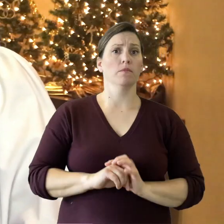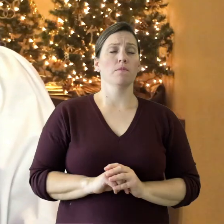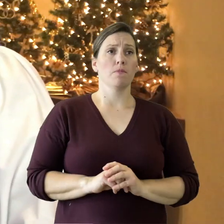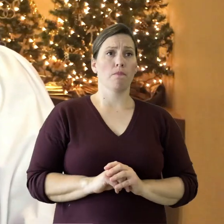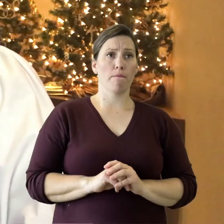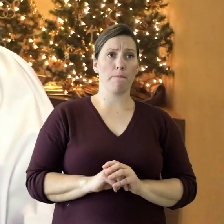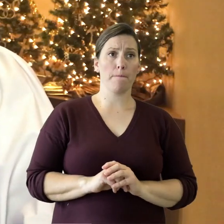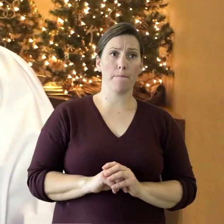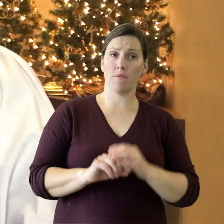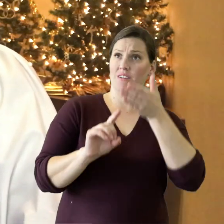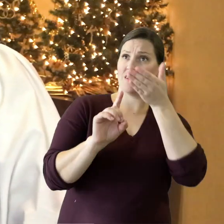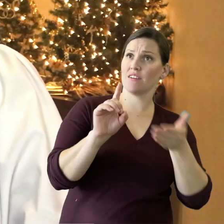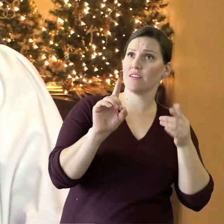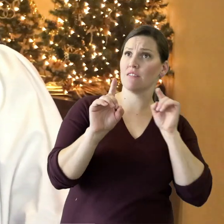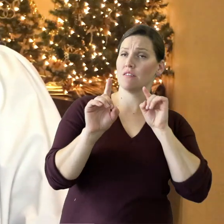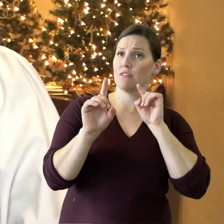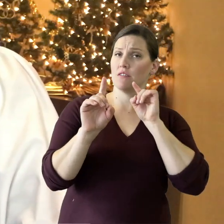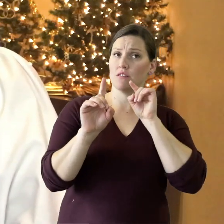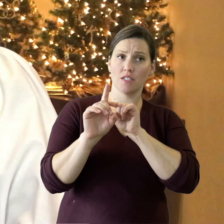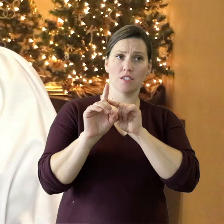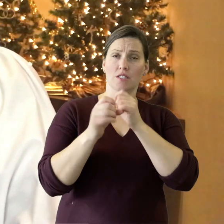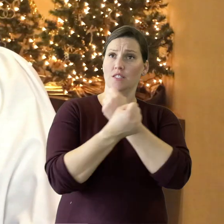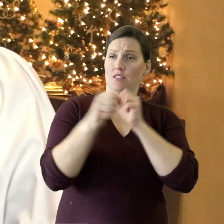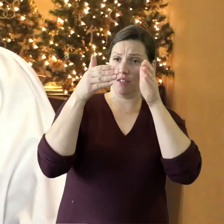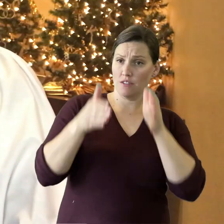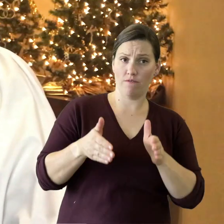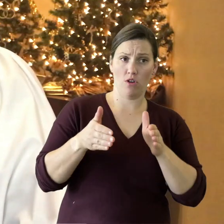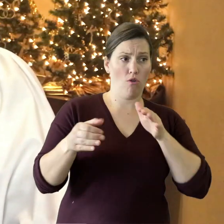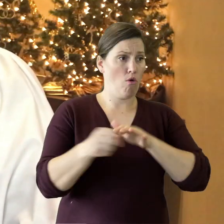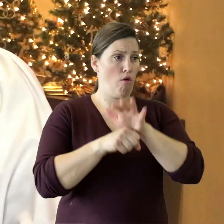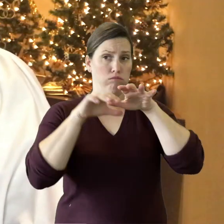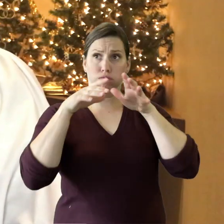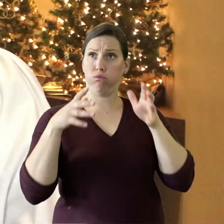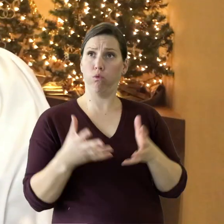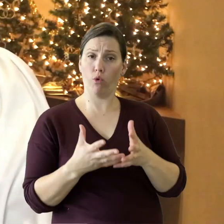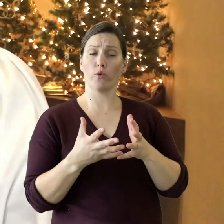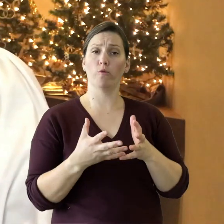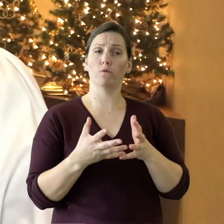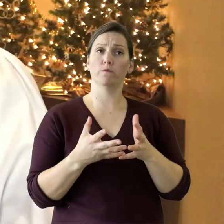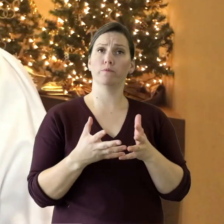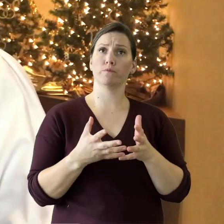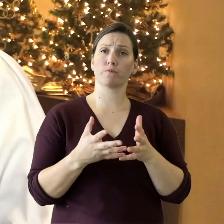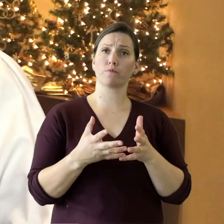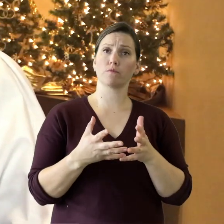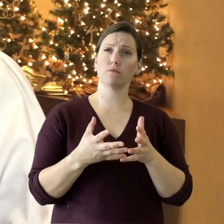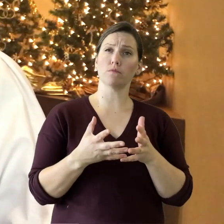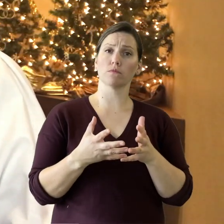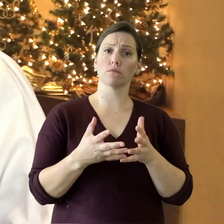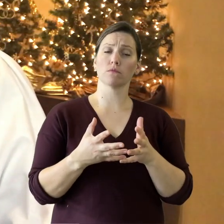only God, that he really is the Savior of the world.